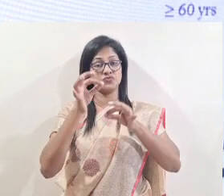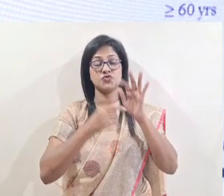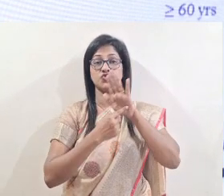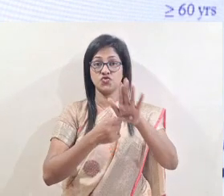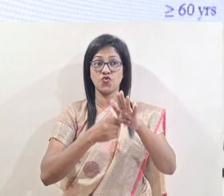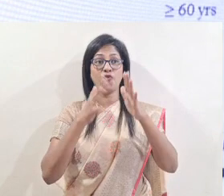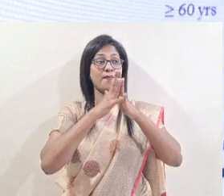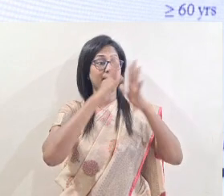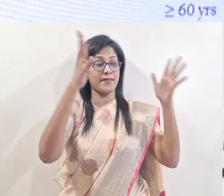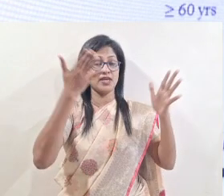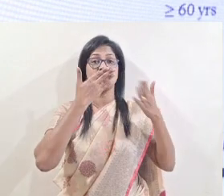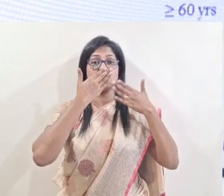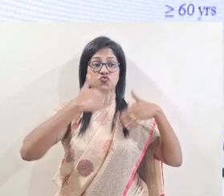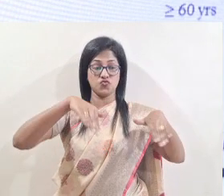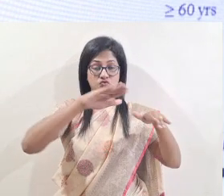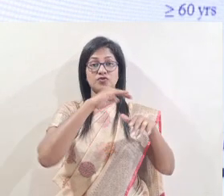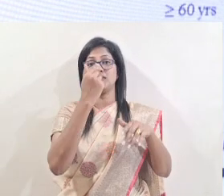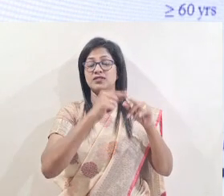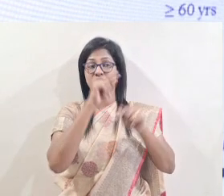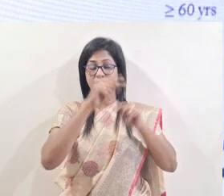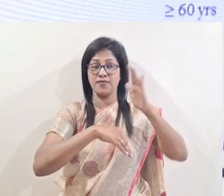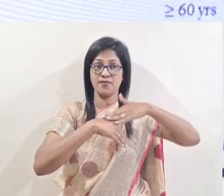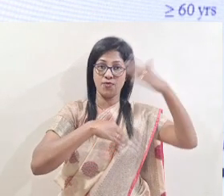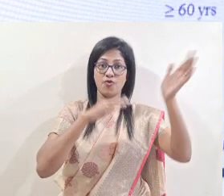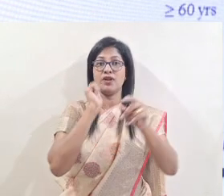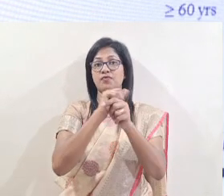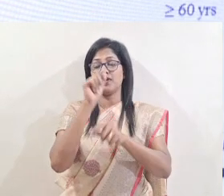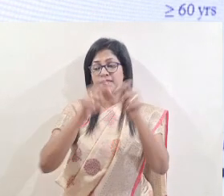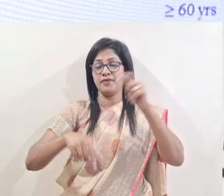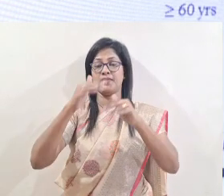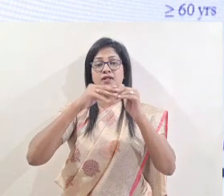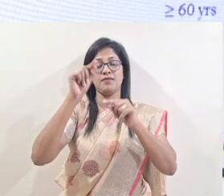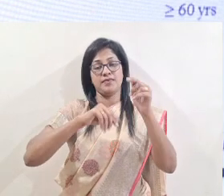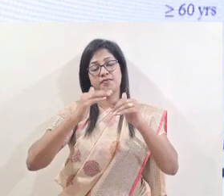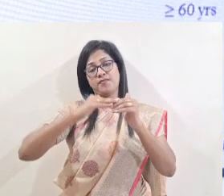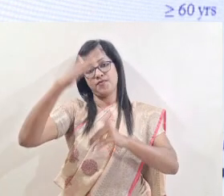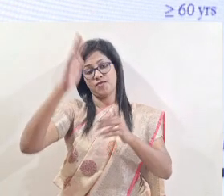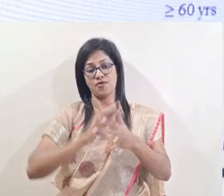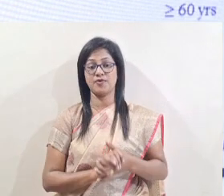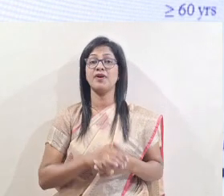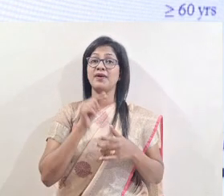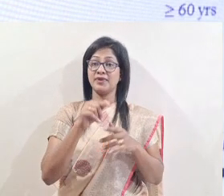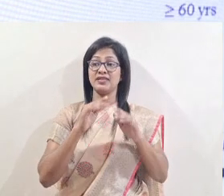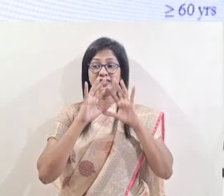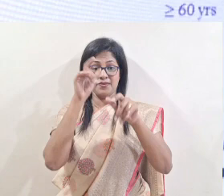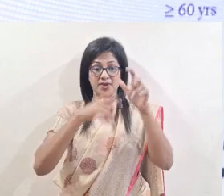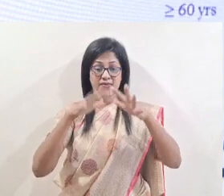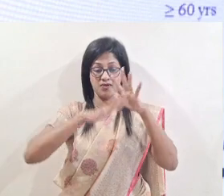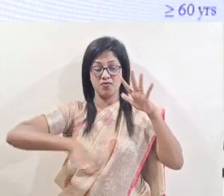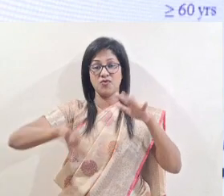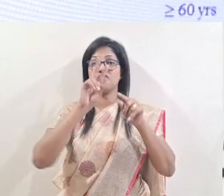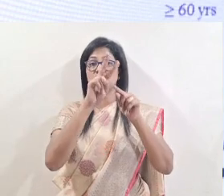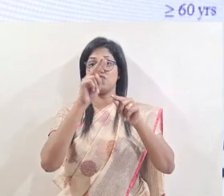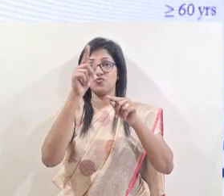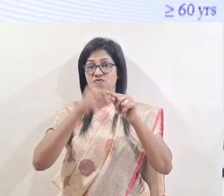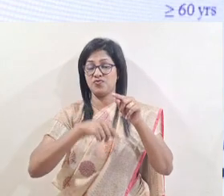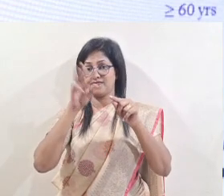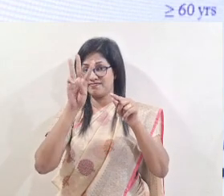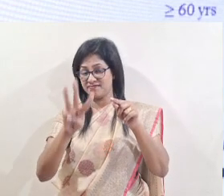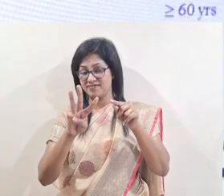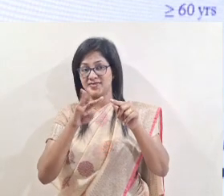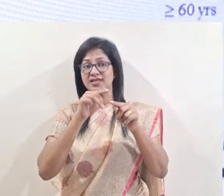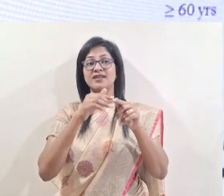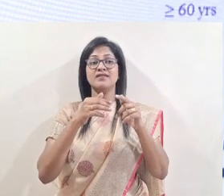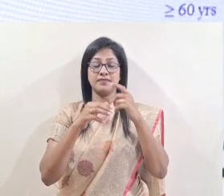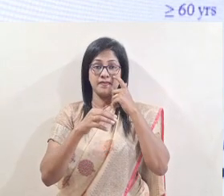working population in these groups. Moreover, it's also observed that 2/3 of the population falls below the monthly income bracket